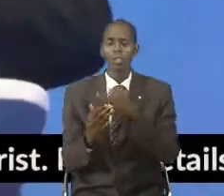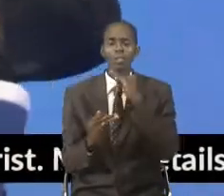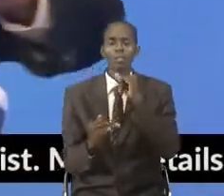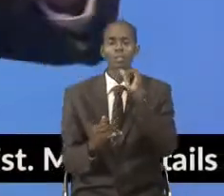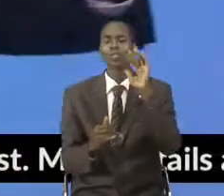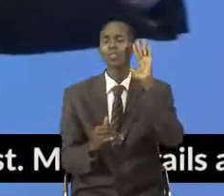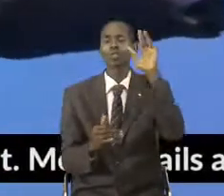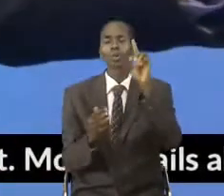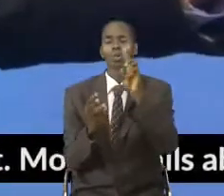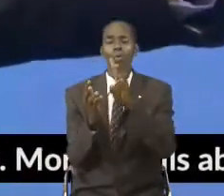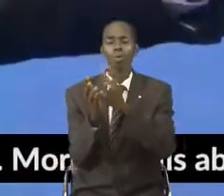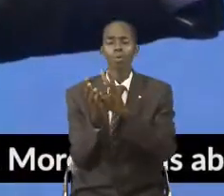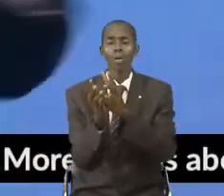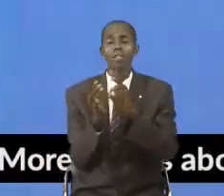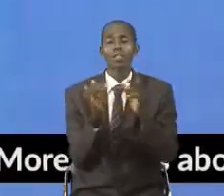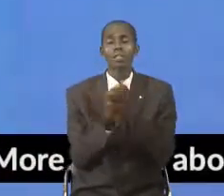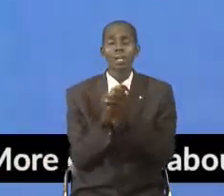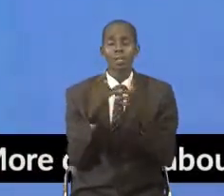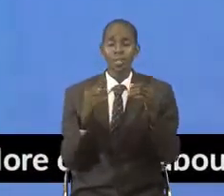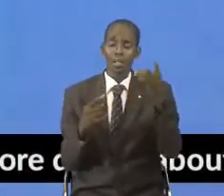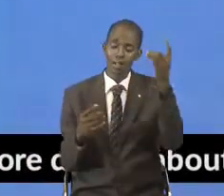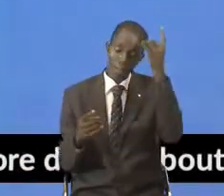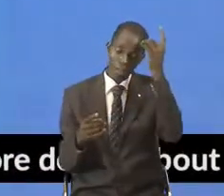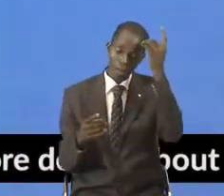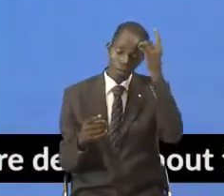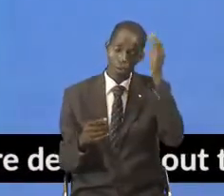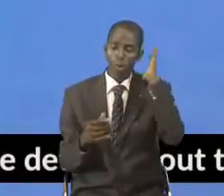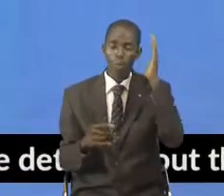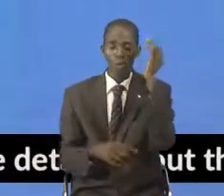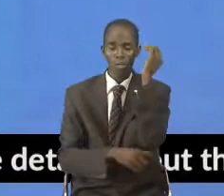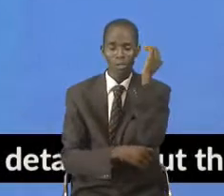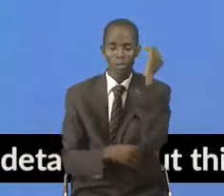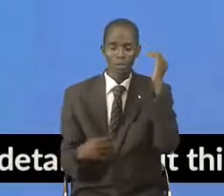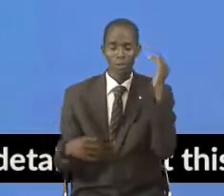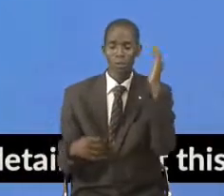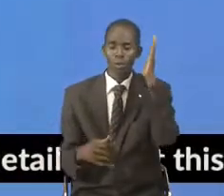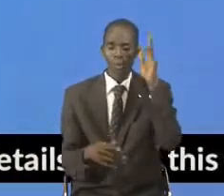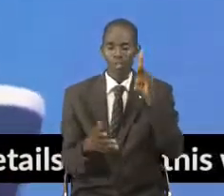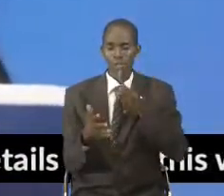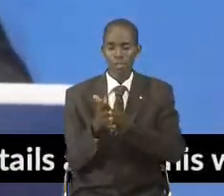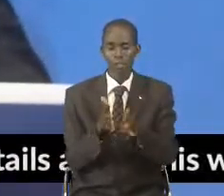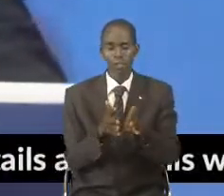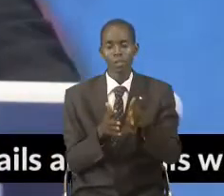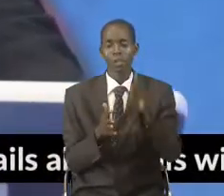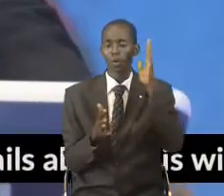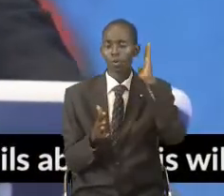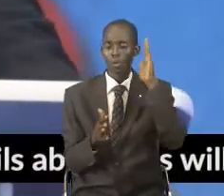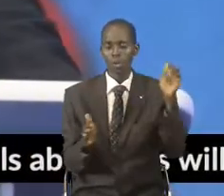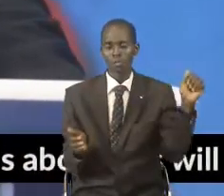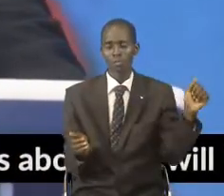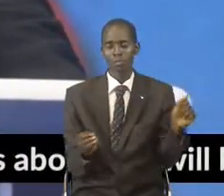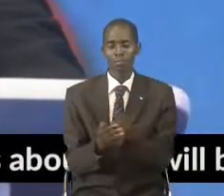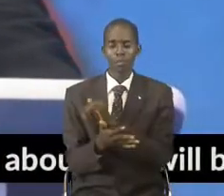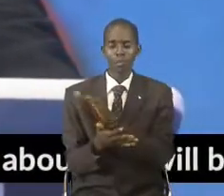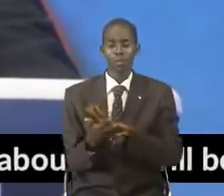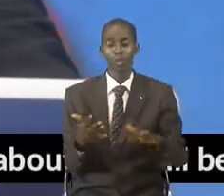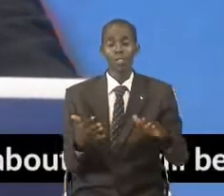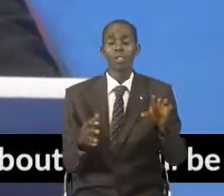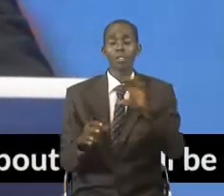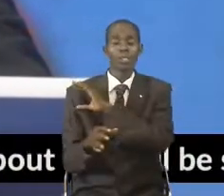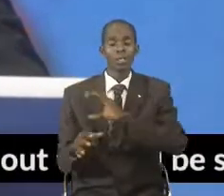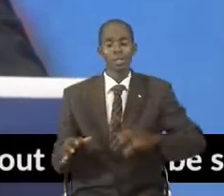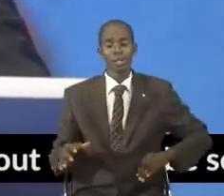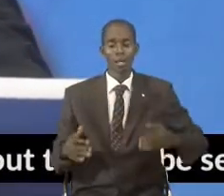You love everyone. It is not your will that the devil will steal